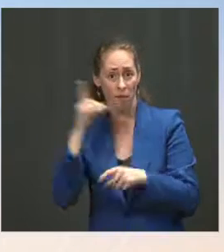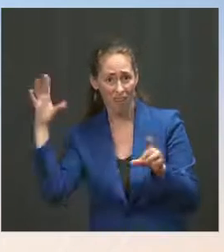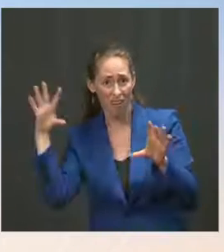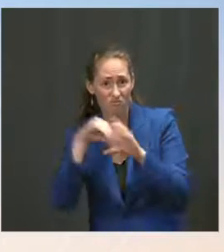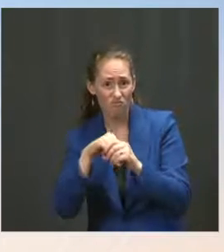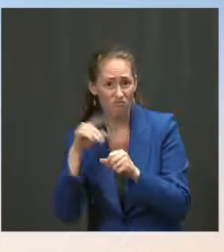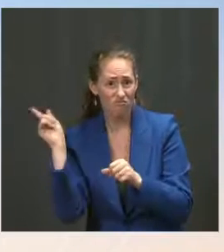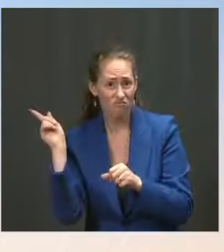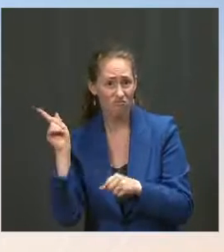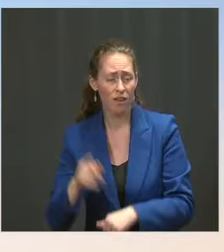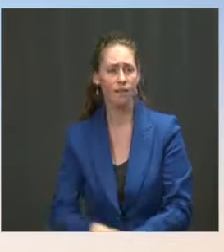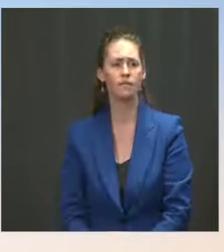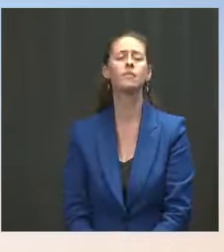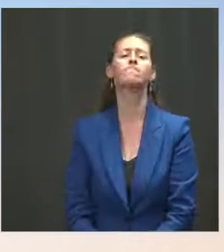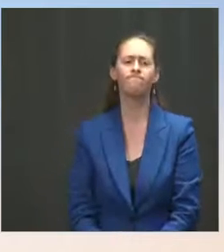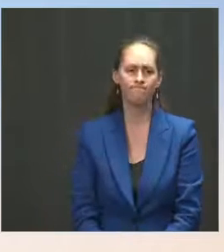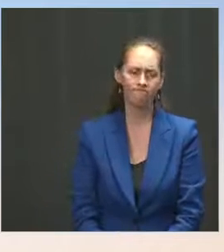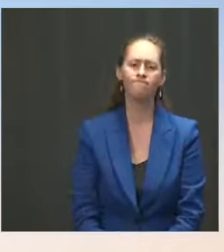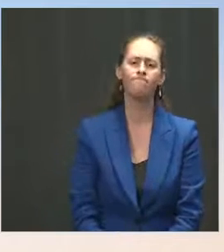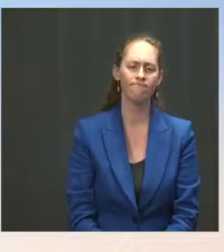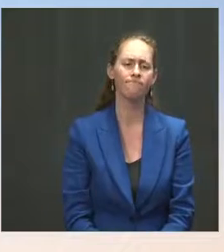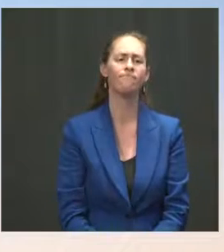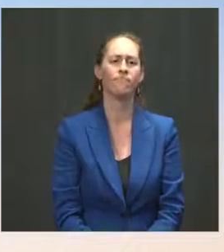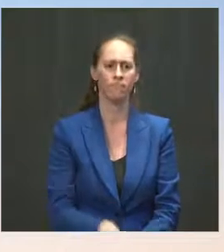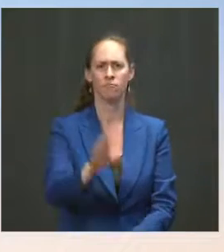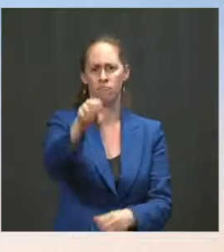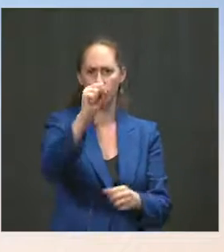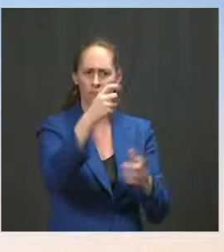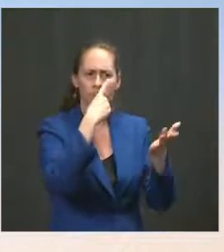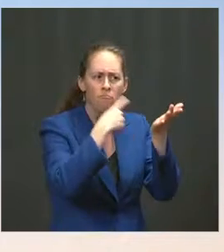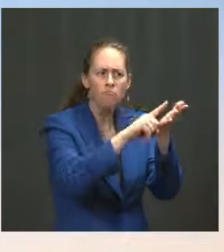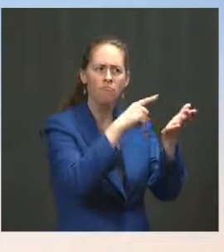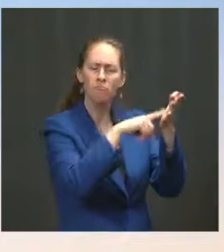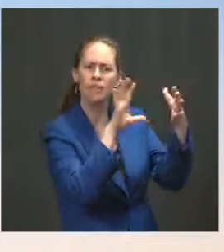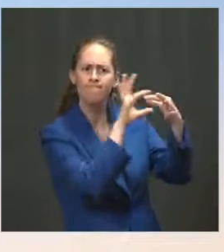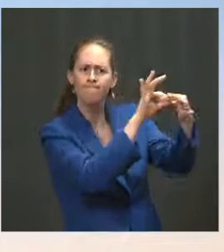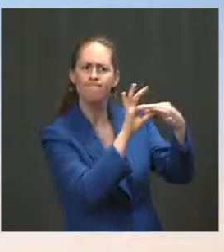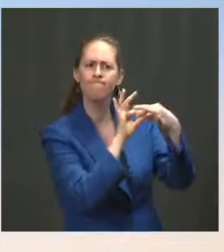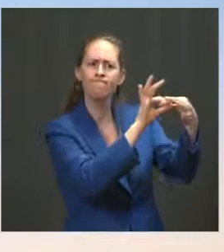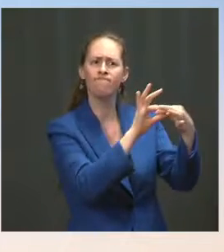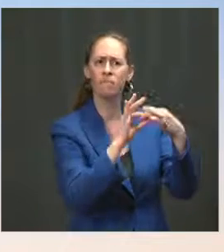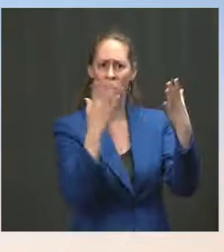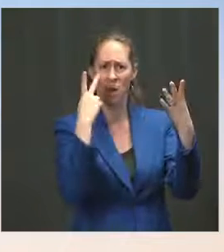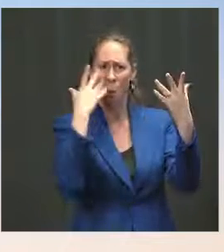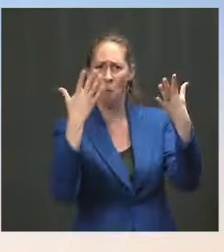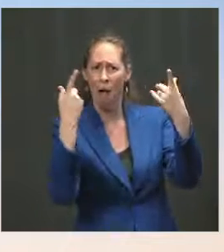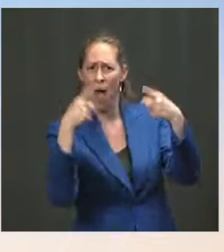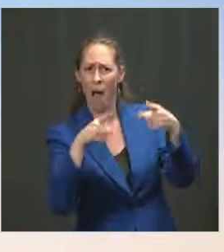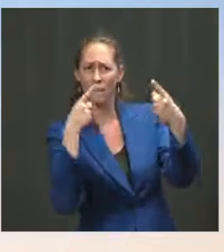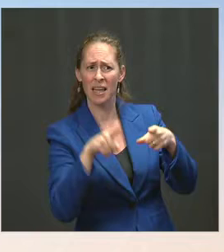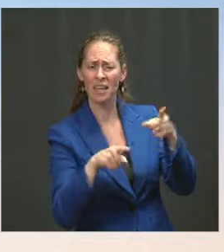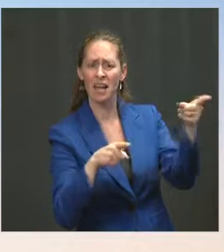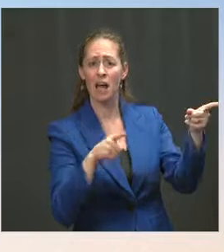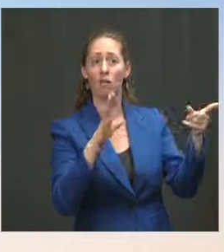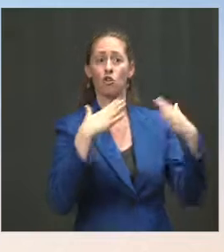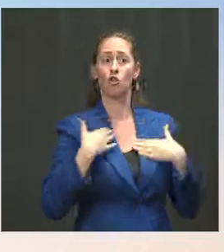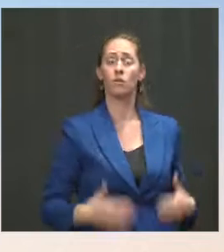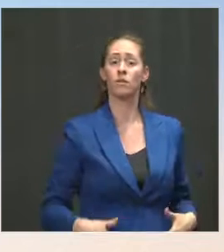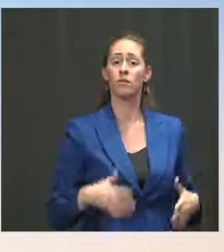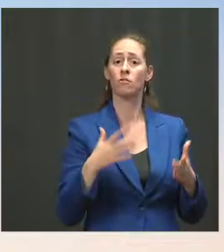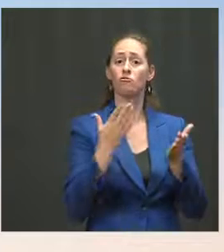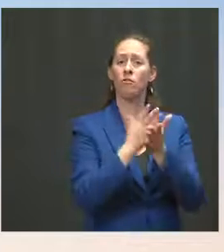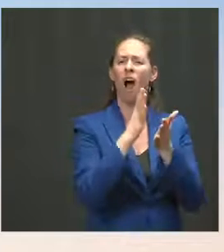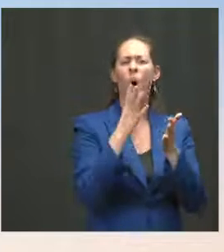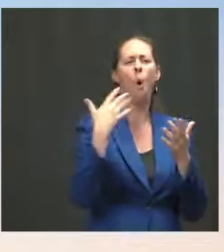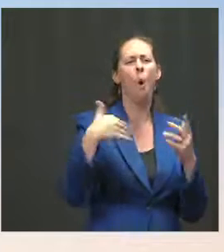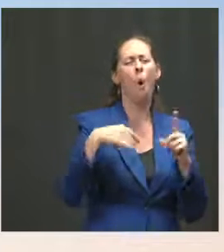countries in the region, leaders in the region, and certainly horrified by what we've seen as ongoing human rights abuses in Ethiopia. And